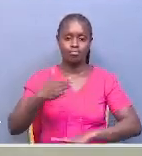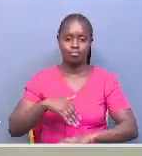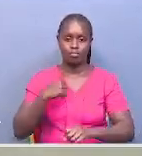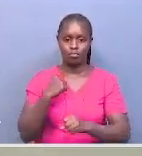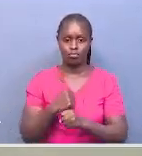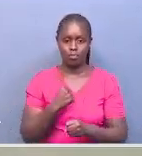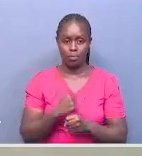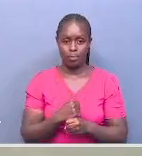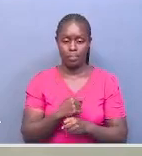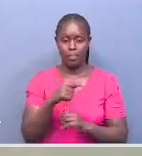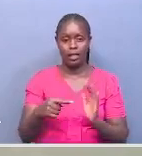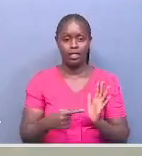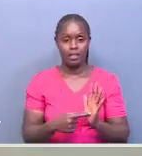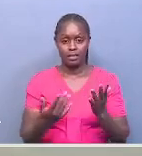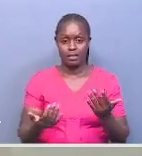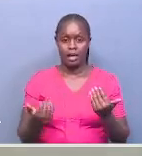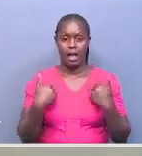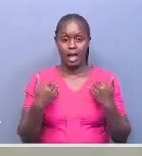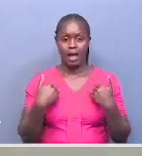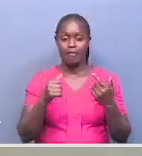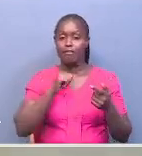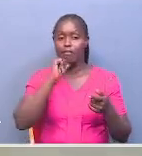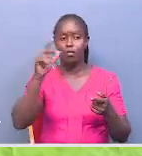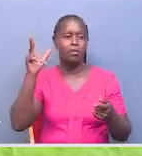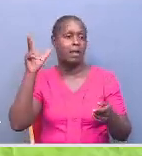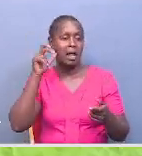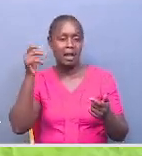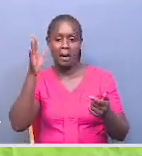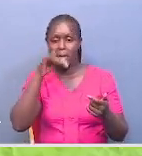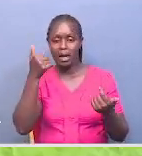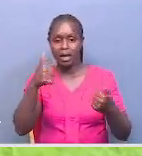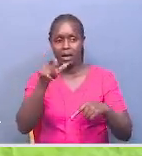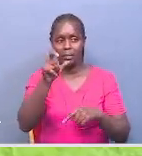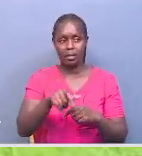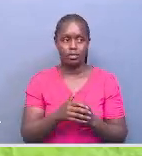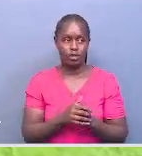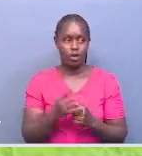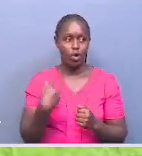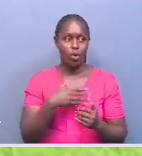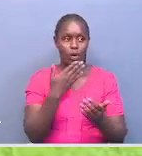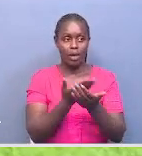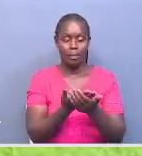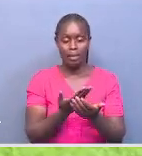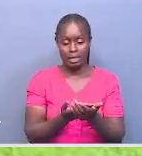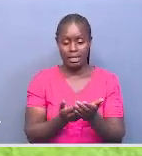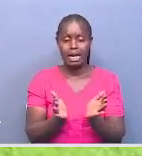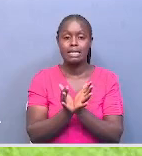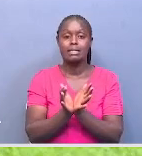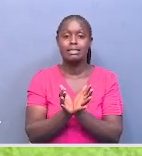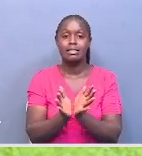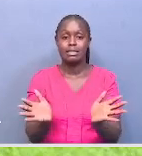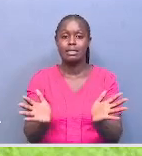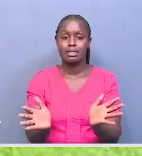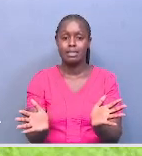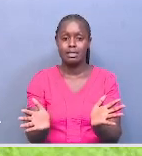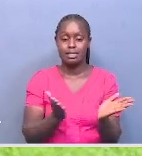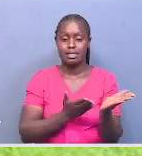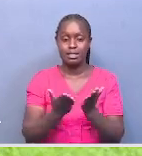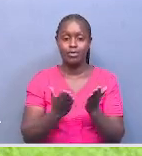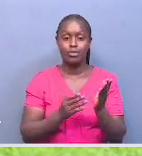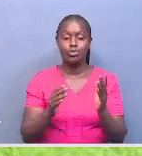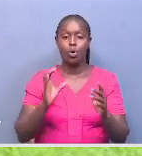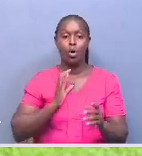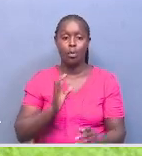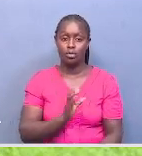work. This, however, has fallen on deaf ears. We appealed at the Public Service Commission because any decision made by the